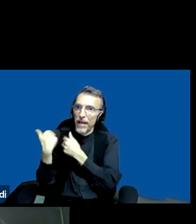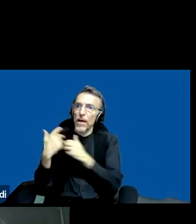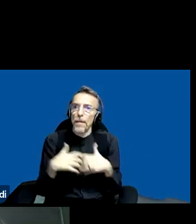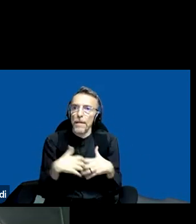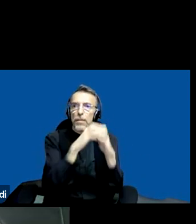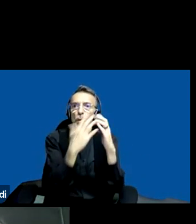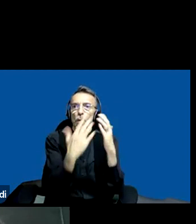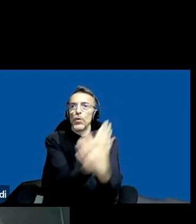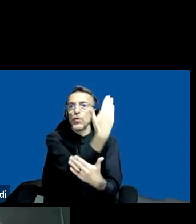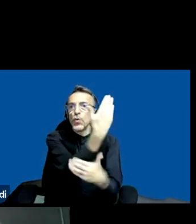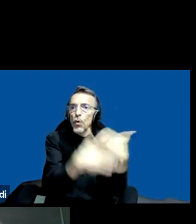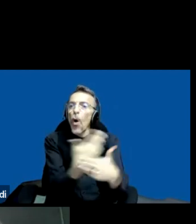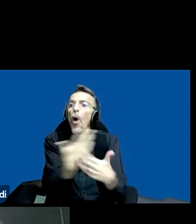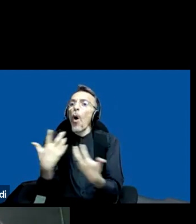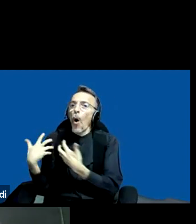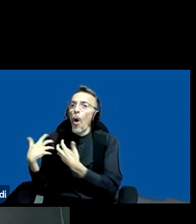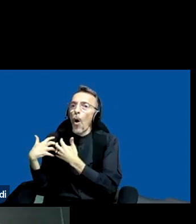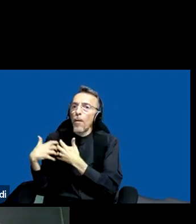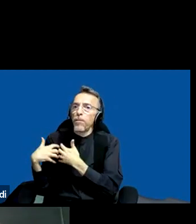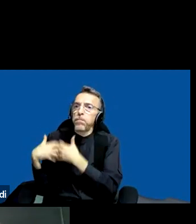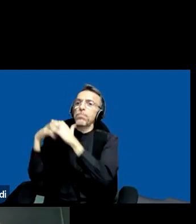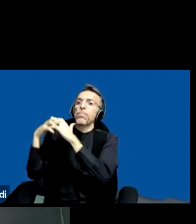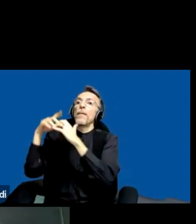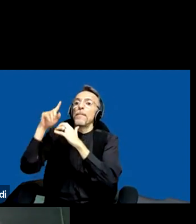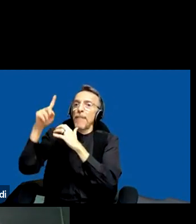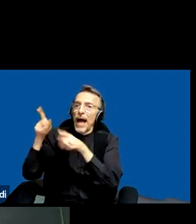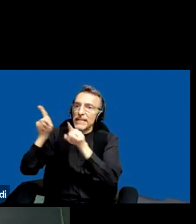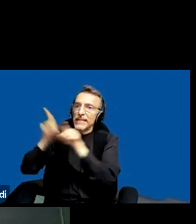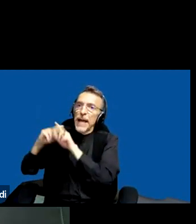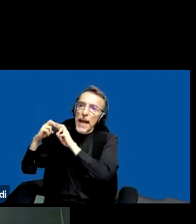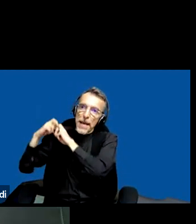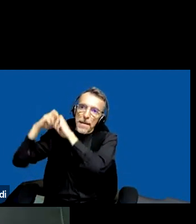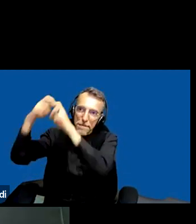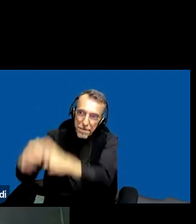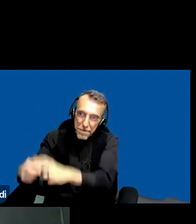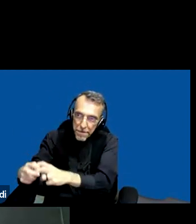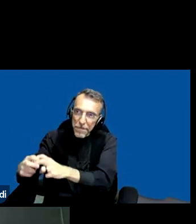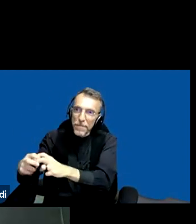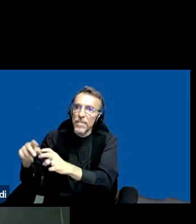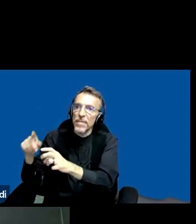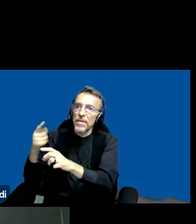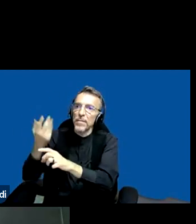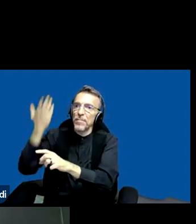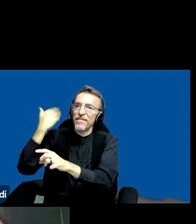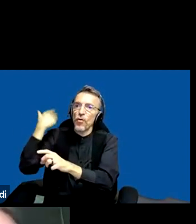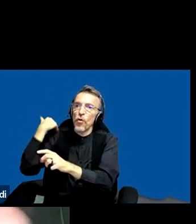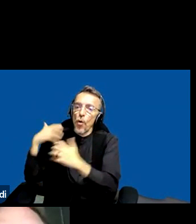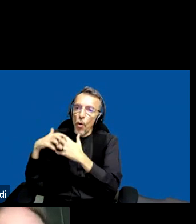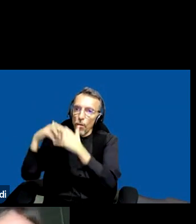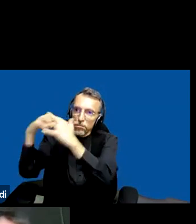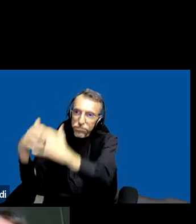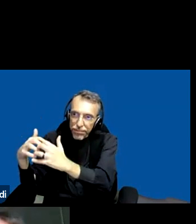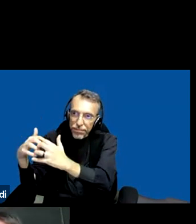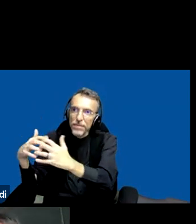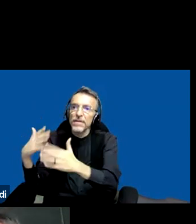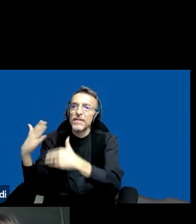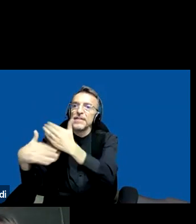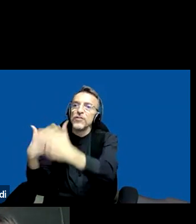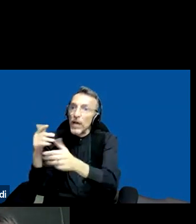a reshoring of power relations? And I think that's a broad theme which may come up in a number of